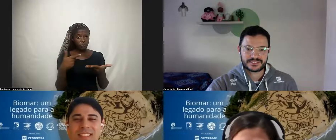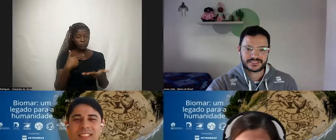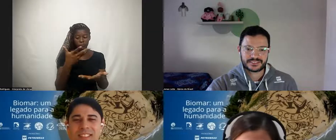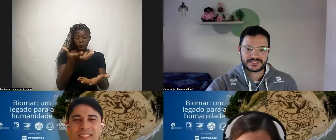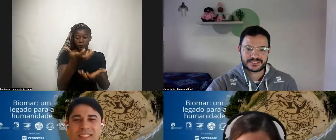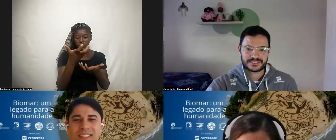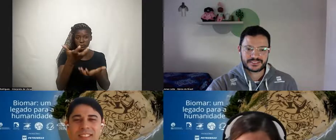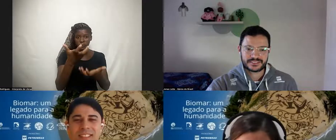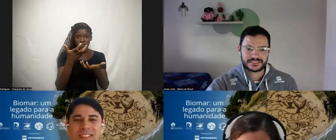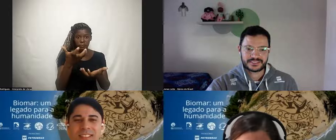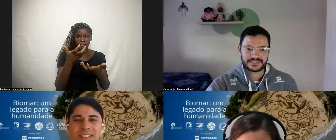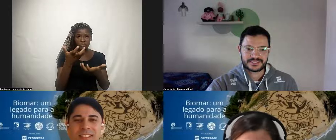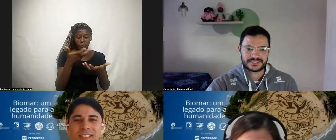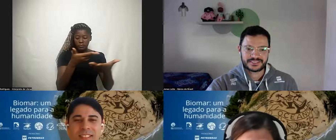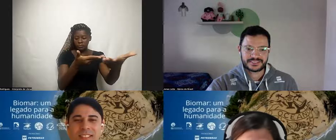Now I'd like to invite